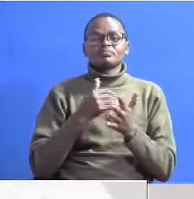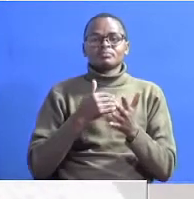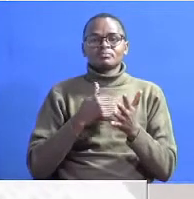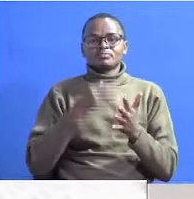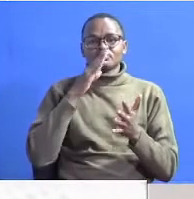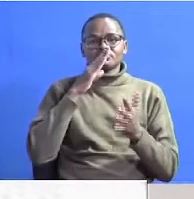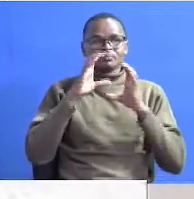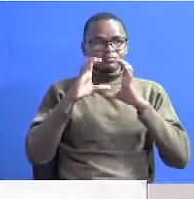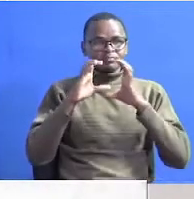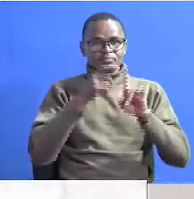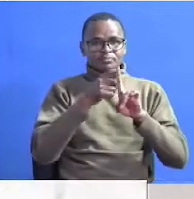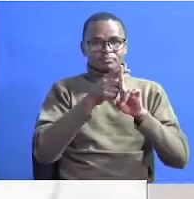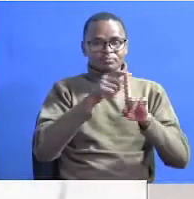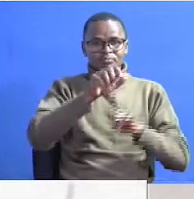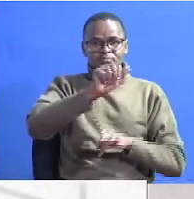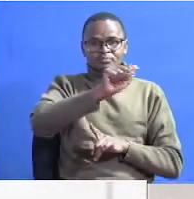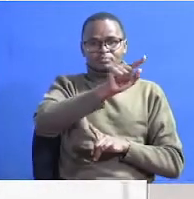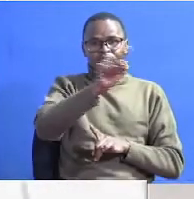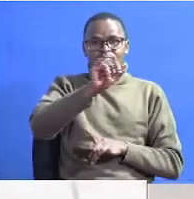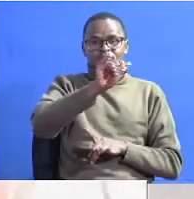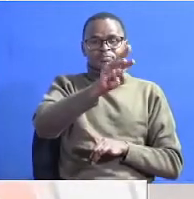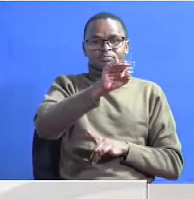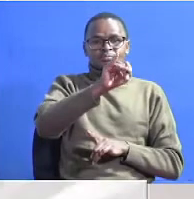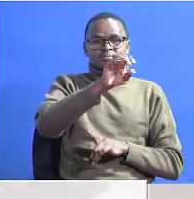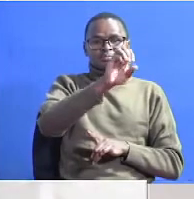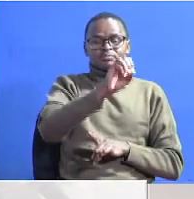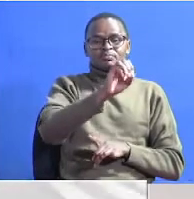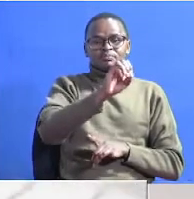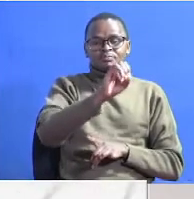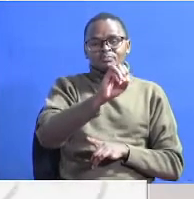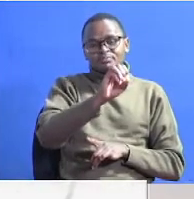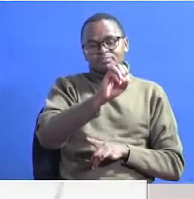been a communication from the Azimio team saying that